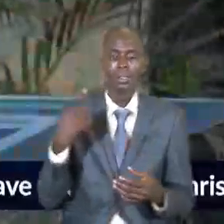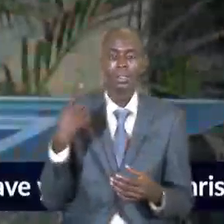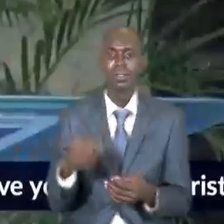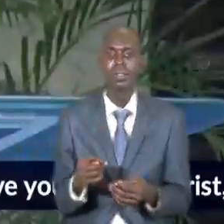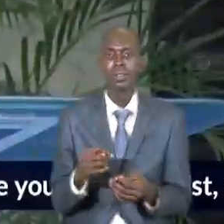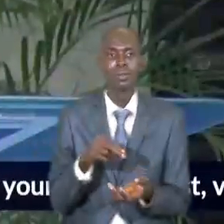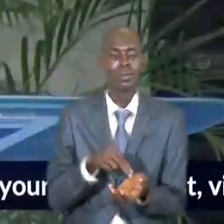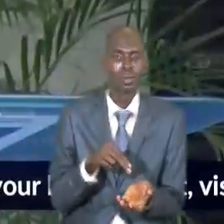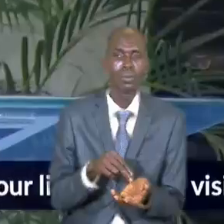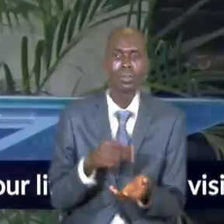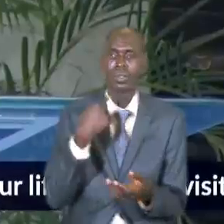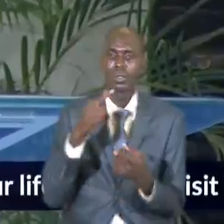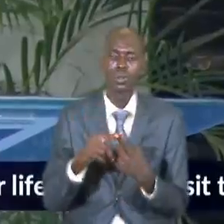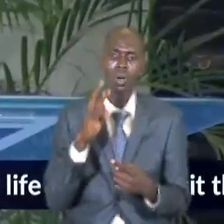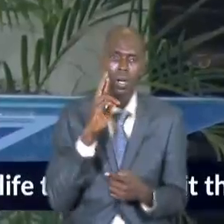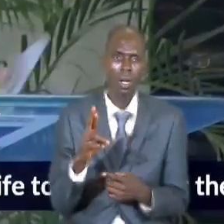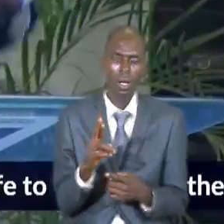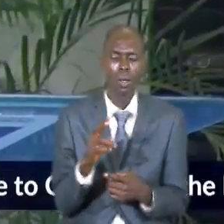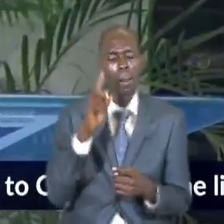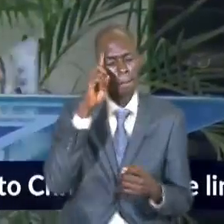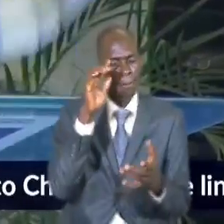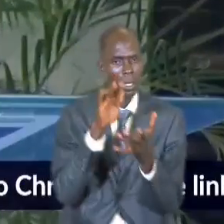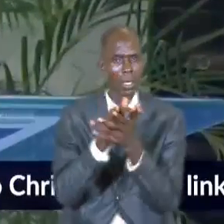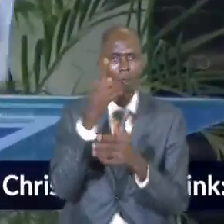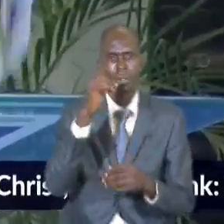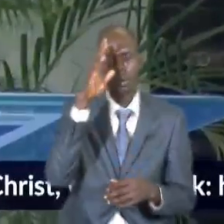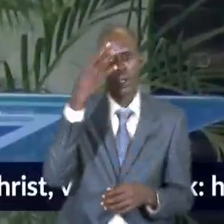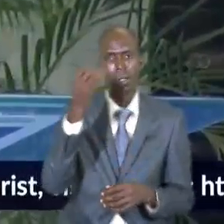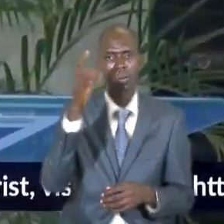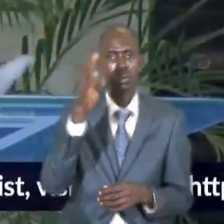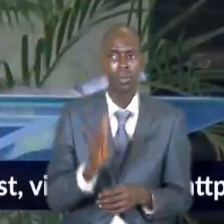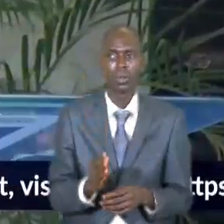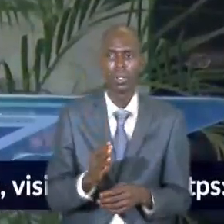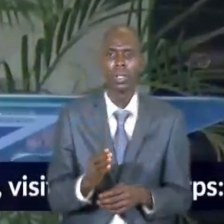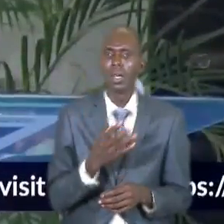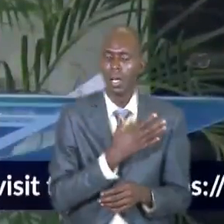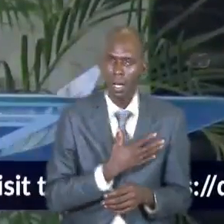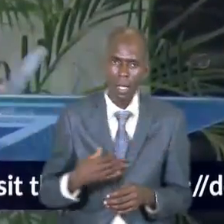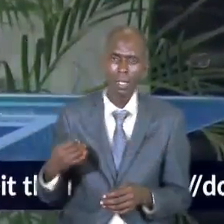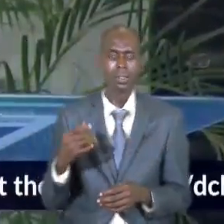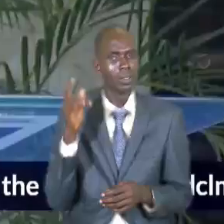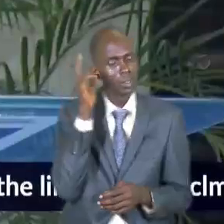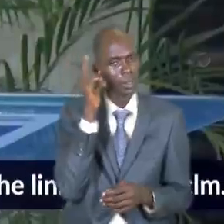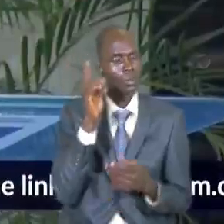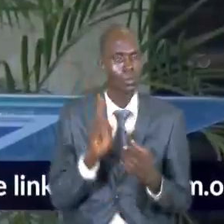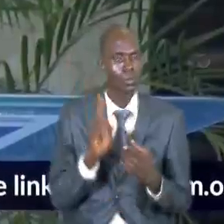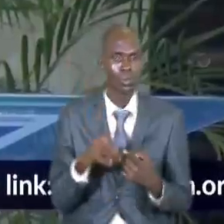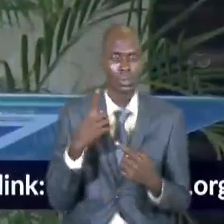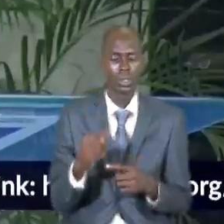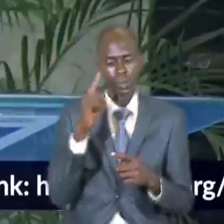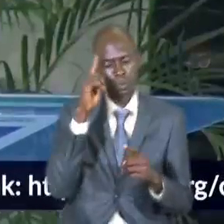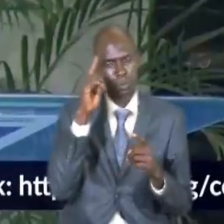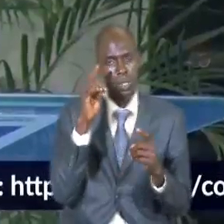believe the man of God. As you listen to the prayer of the man of God after the final